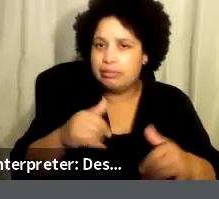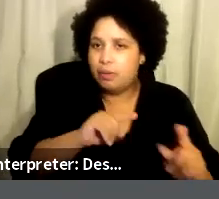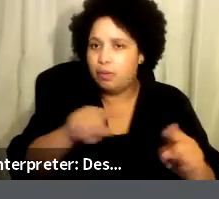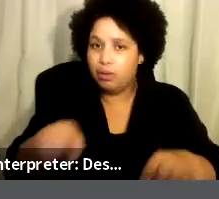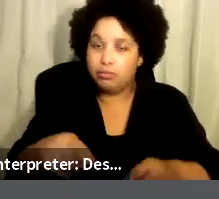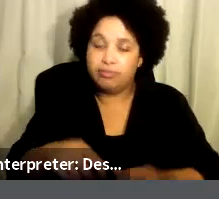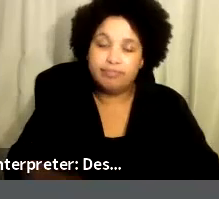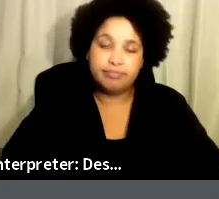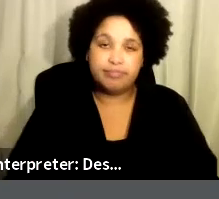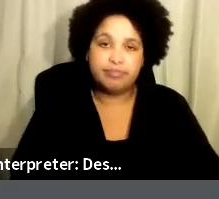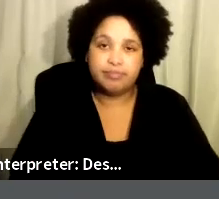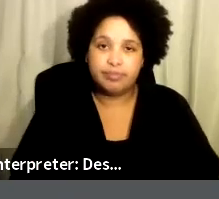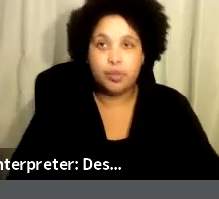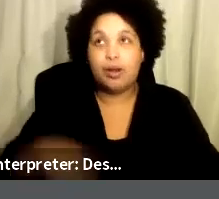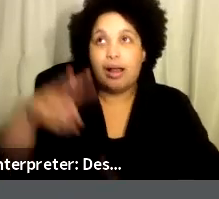Right.